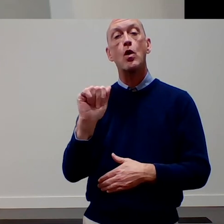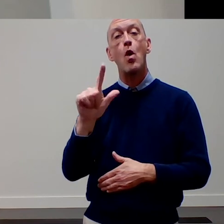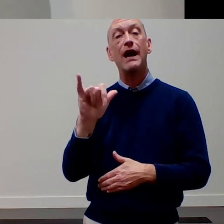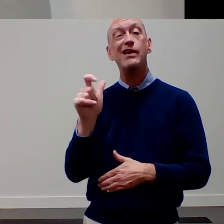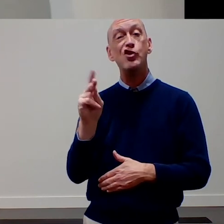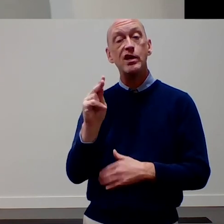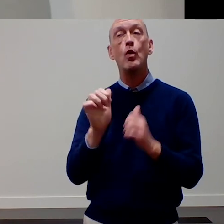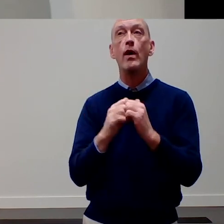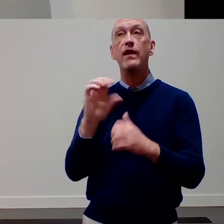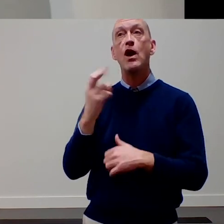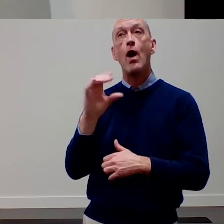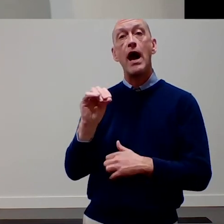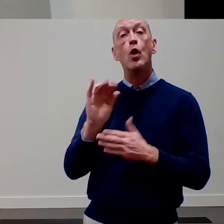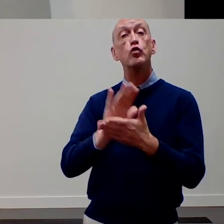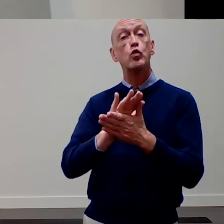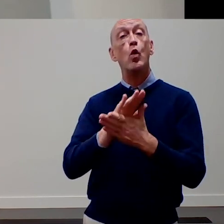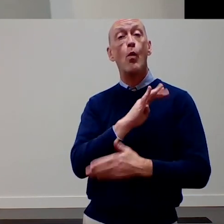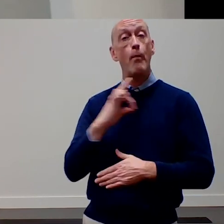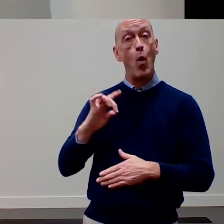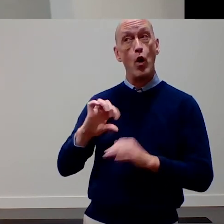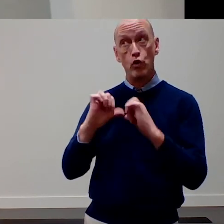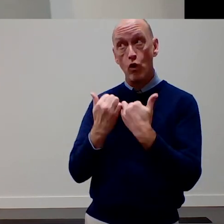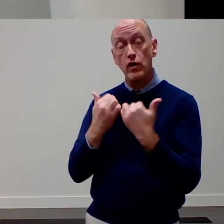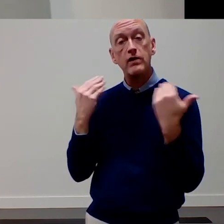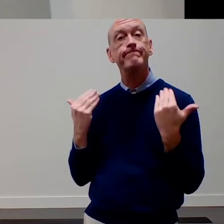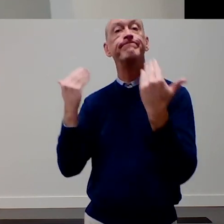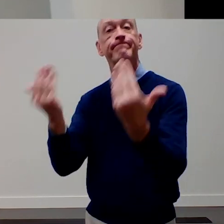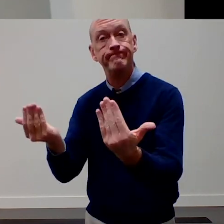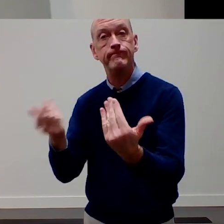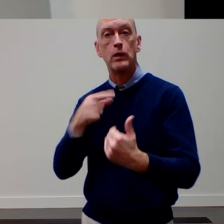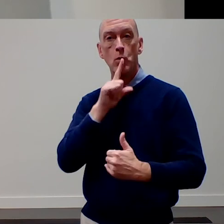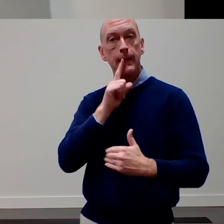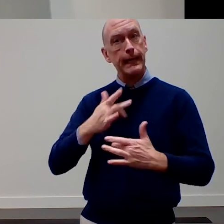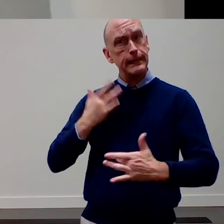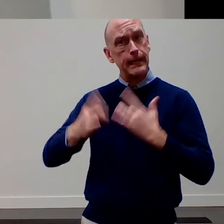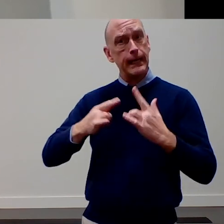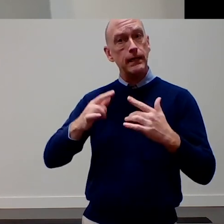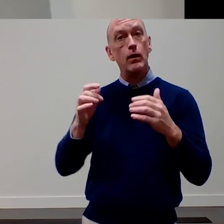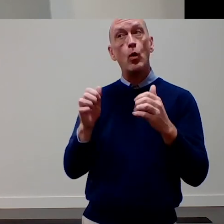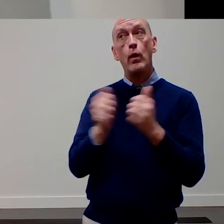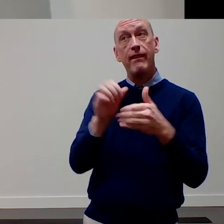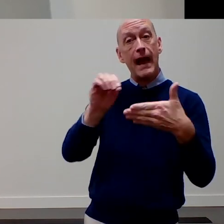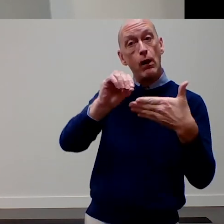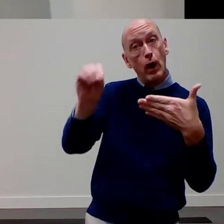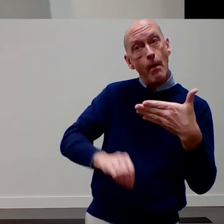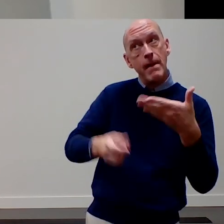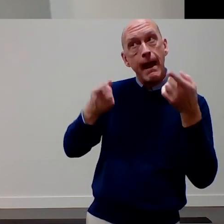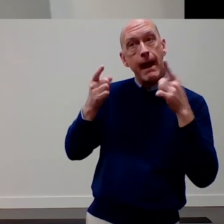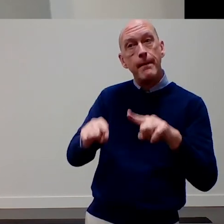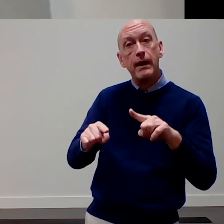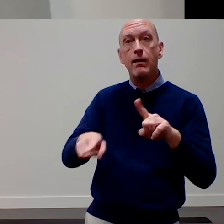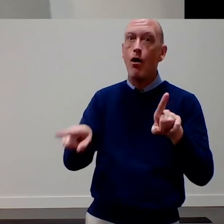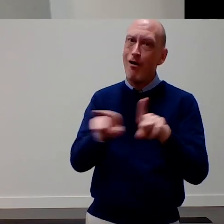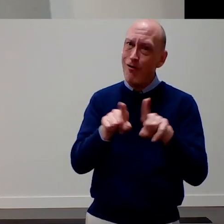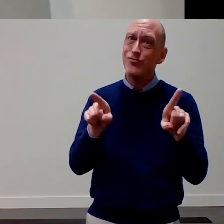this transition. I will always be transparent and upfront in how I will move forward to support all teachers, staff, and parents